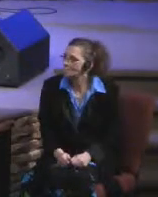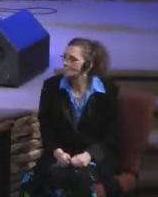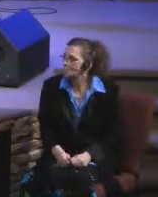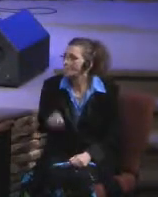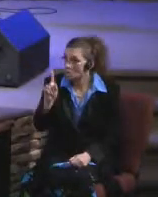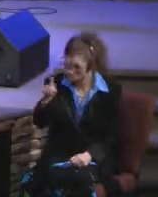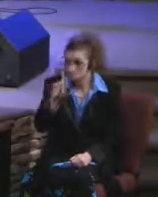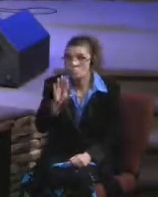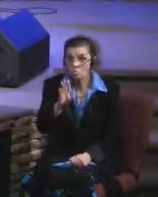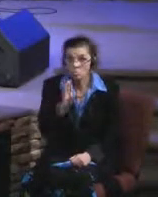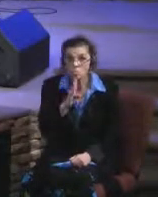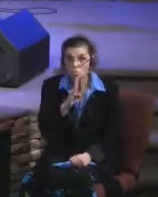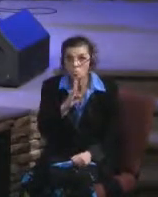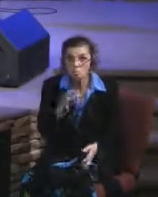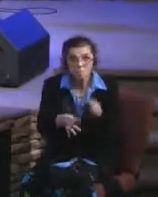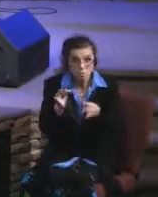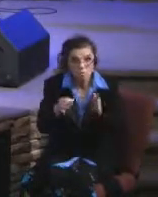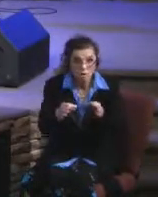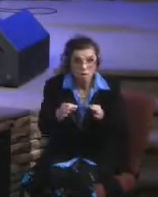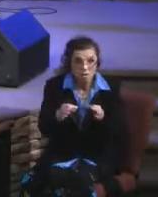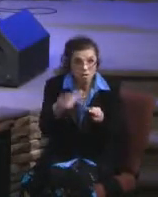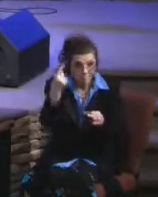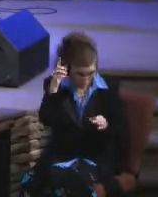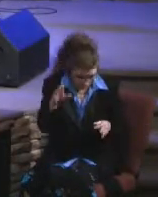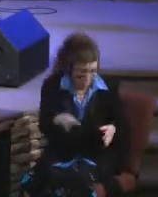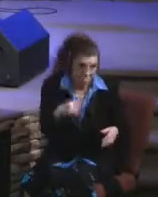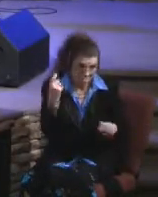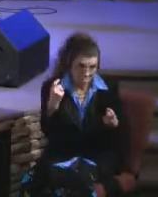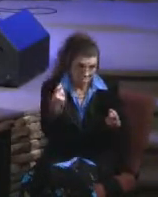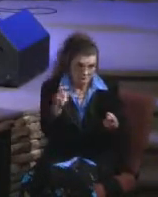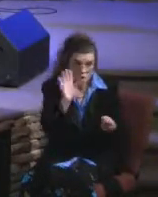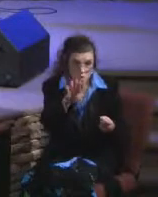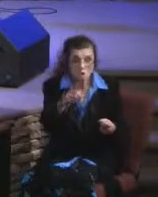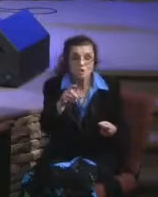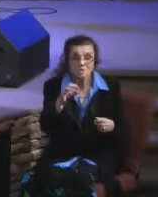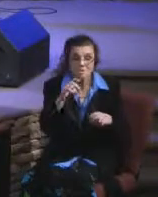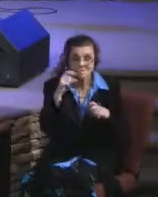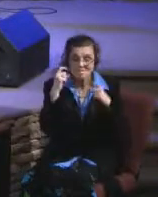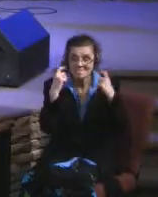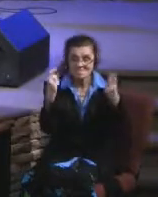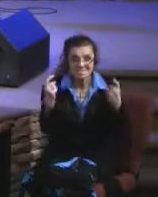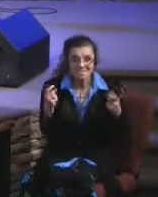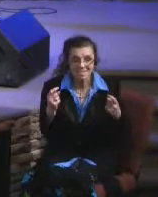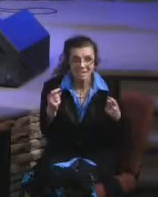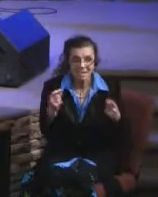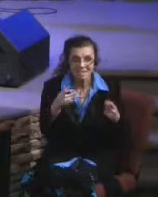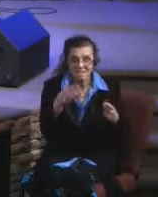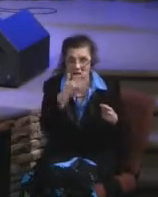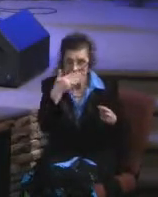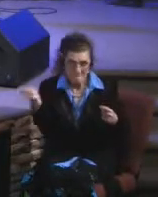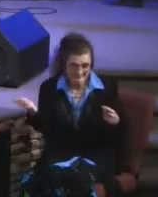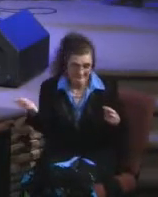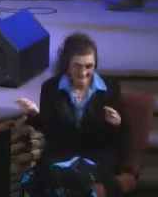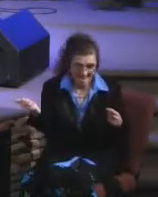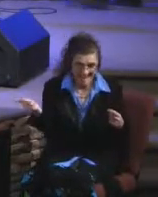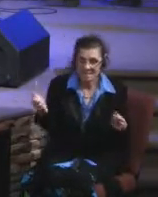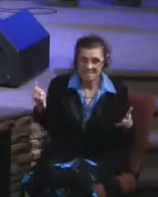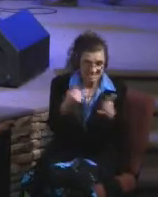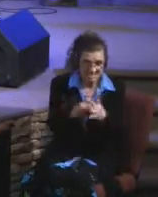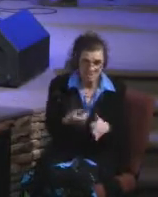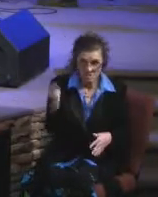You will be judged individually for your sin, but I'm telling you, your sin also has a negative impact on this unit, on this body, just as it